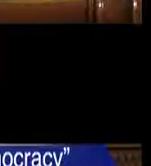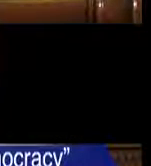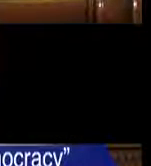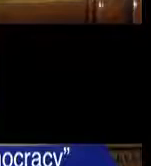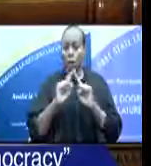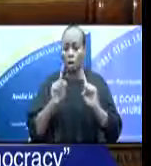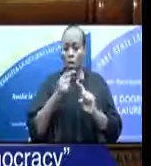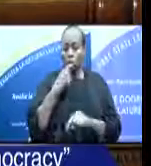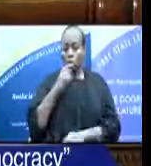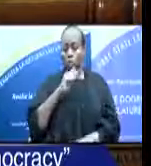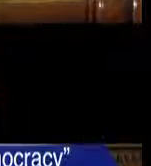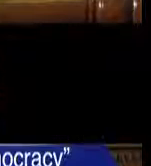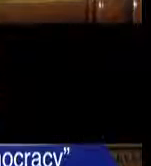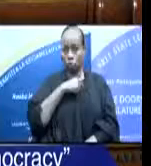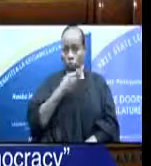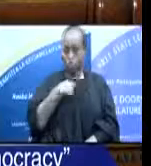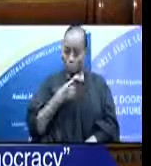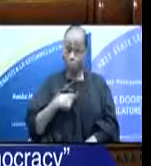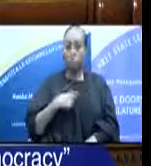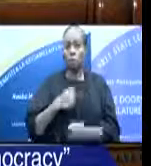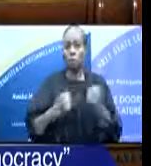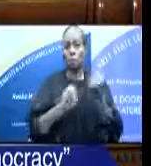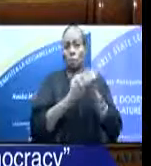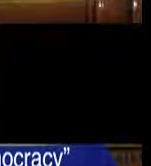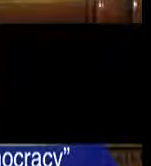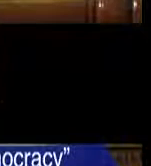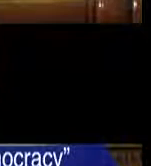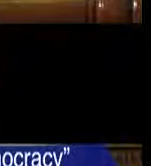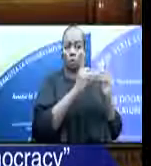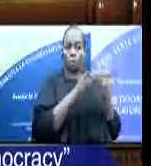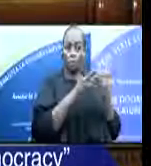say yes, we support this budget.